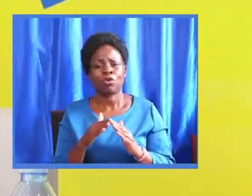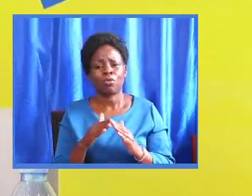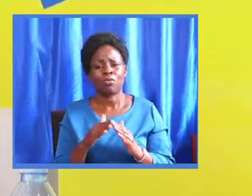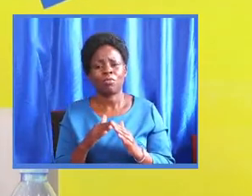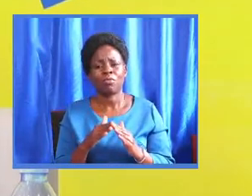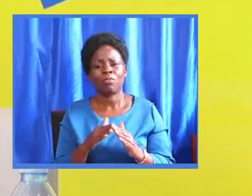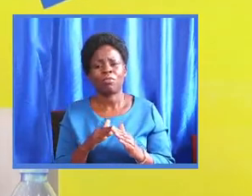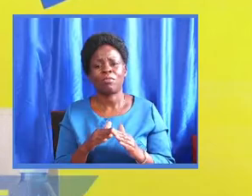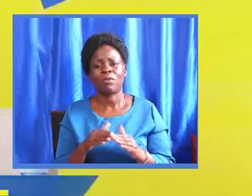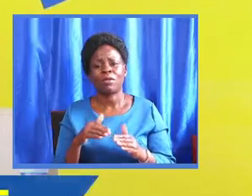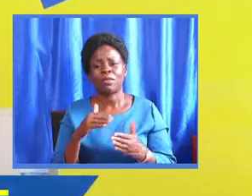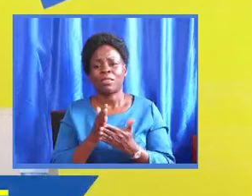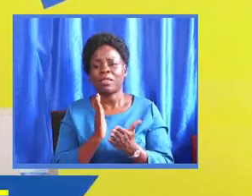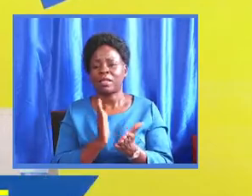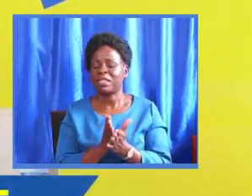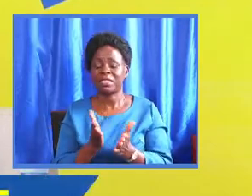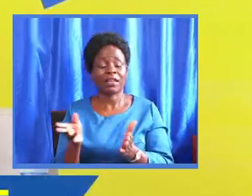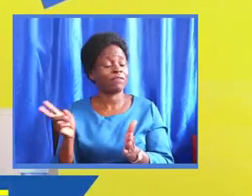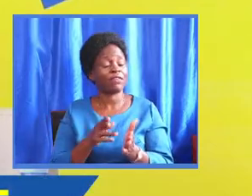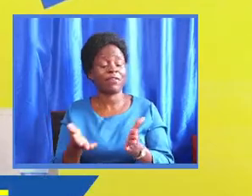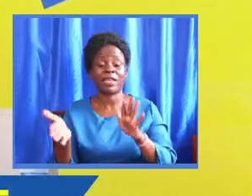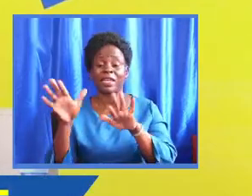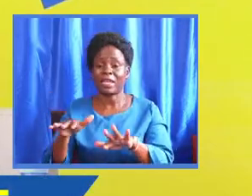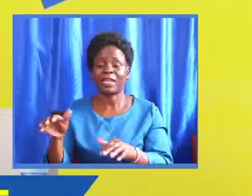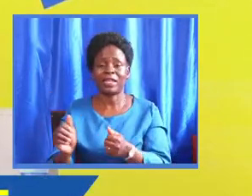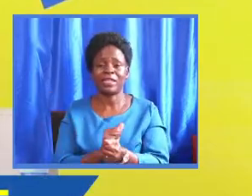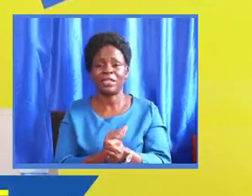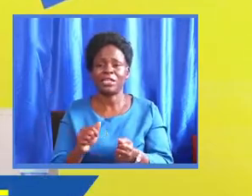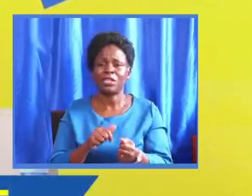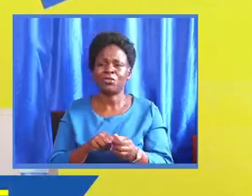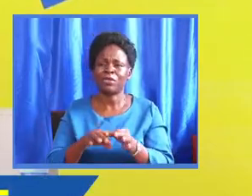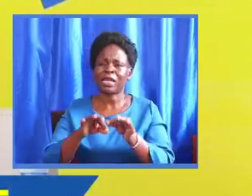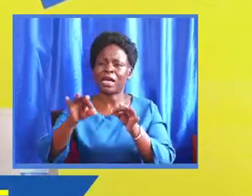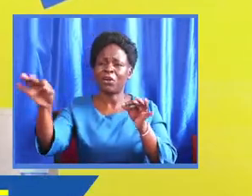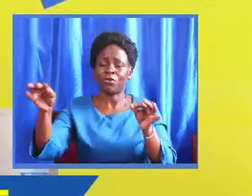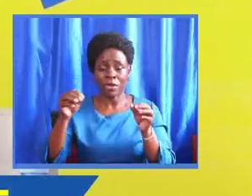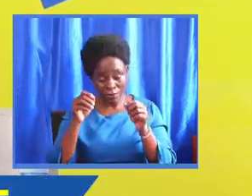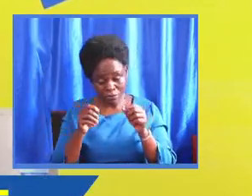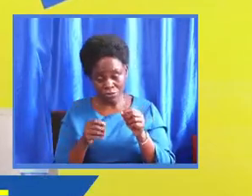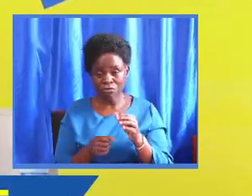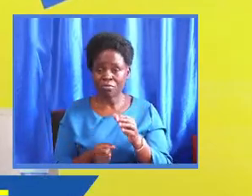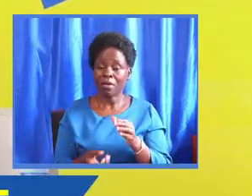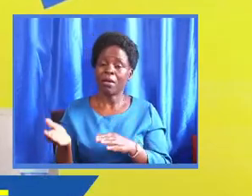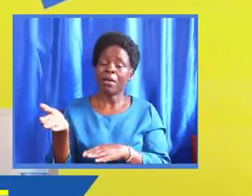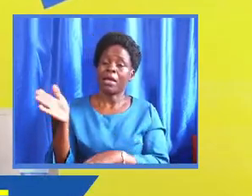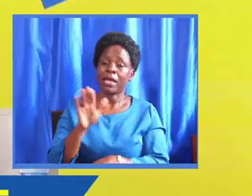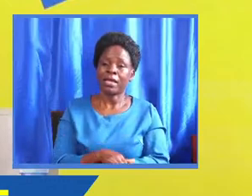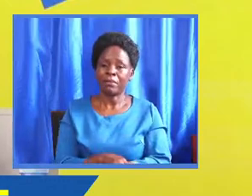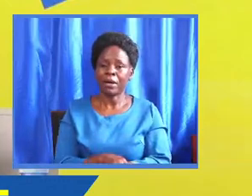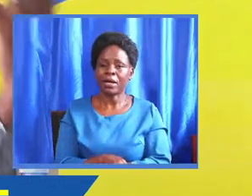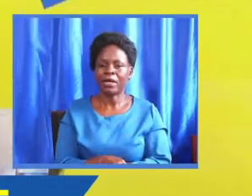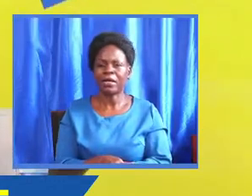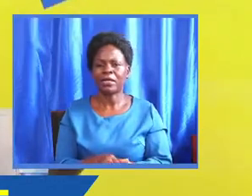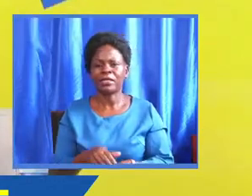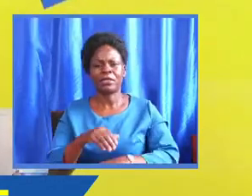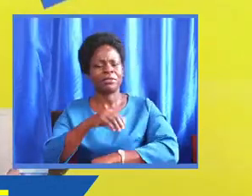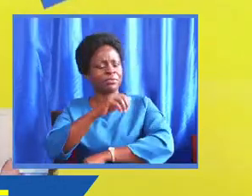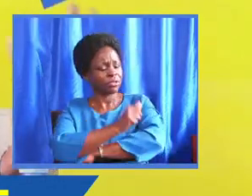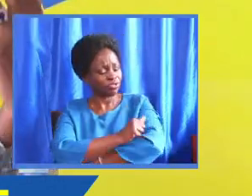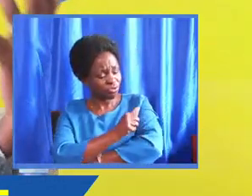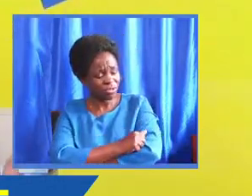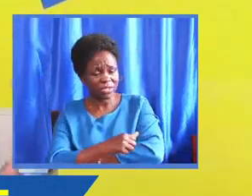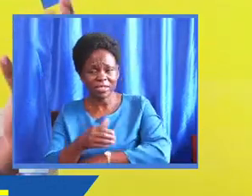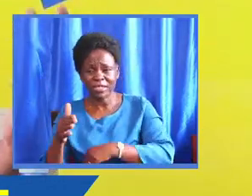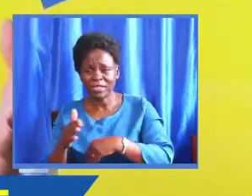is completely dead and they're struggling. It's going to take them a very long time to recover. And it's a whole ecosystem. You know, with schools still